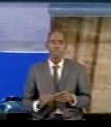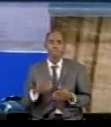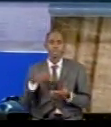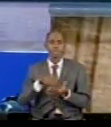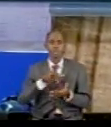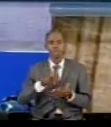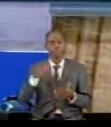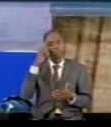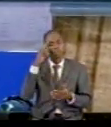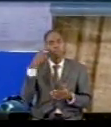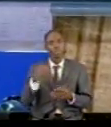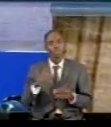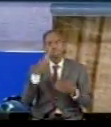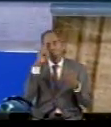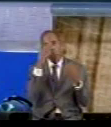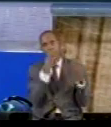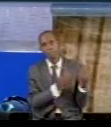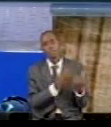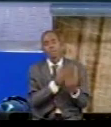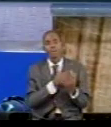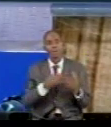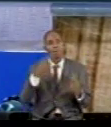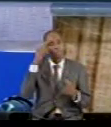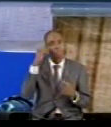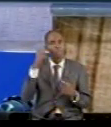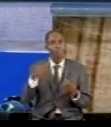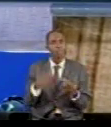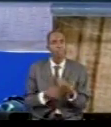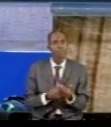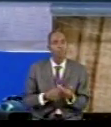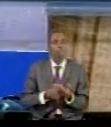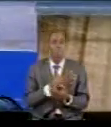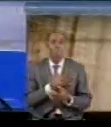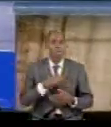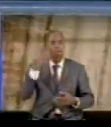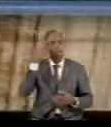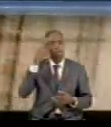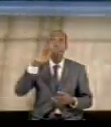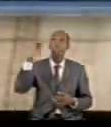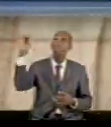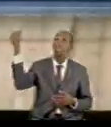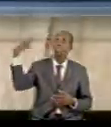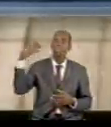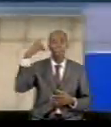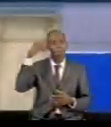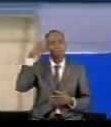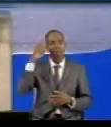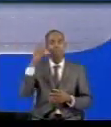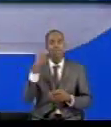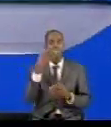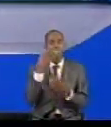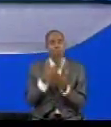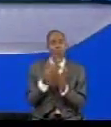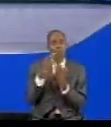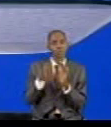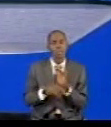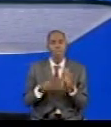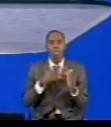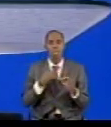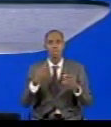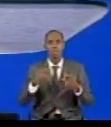faith and for the gospel and for the grace and for the goodness of the revelation of